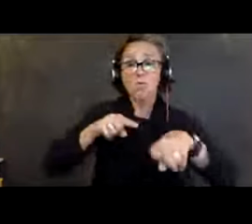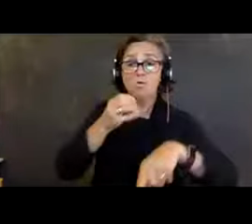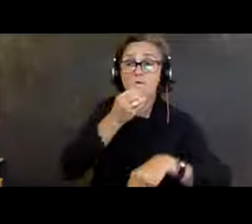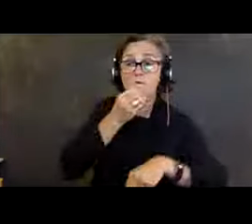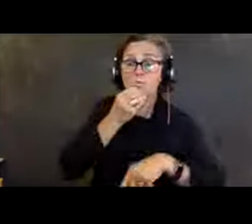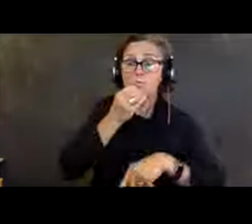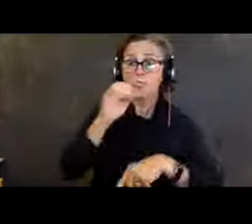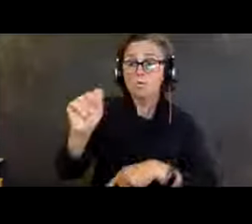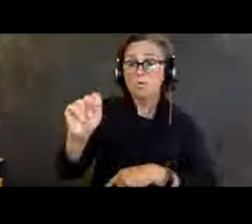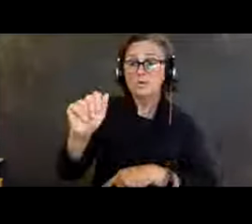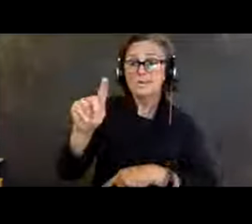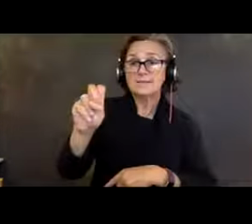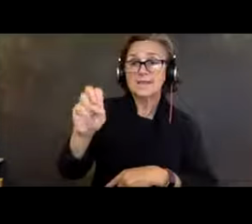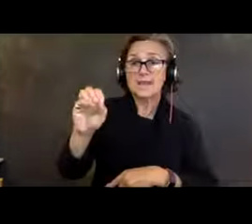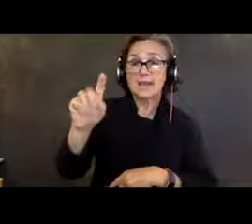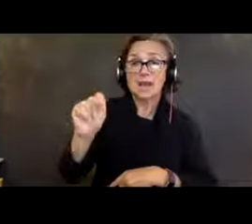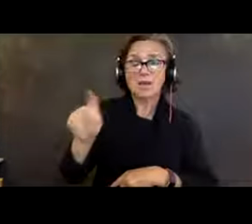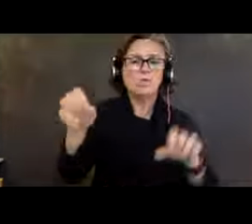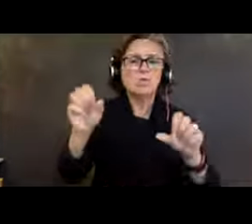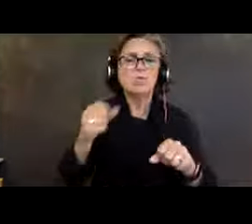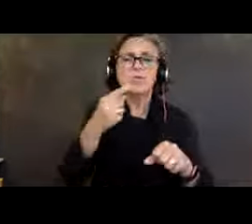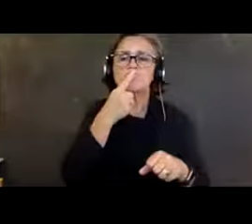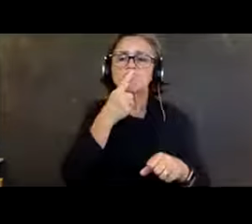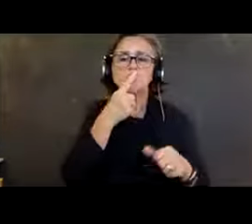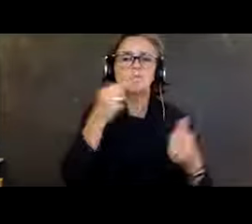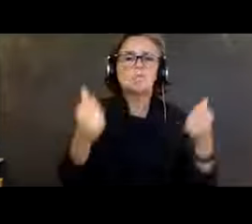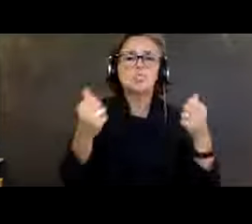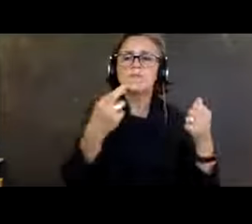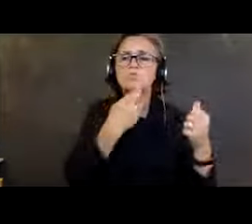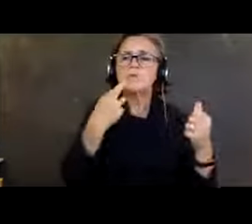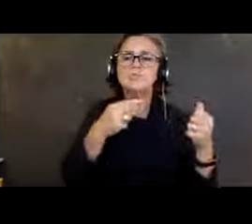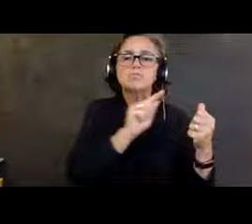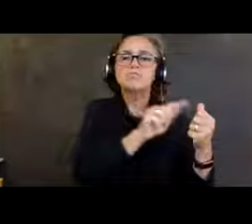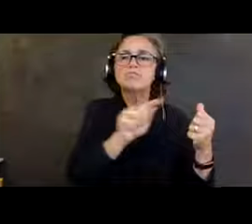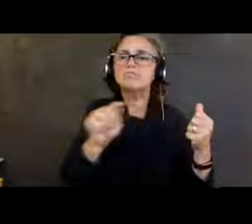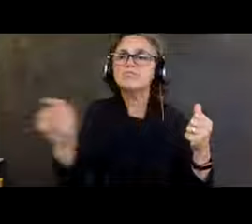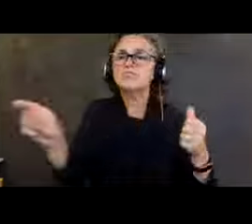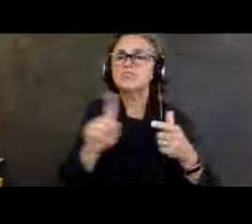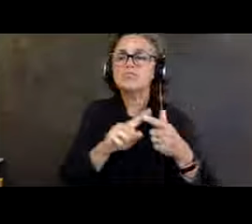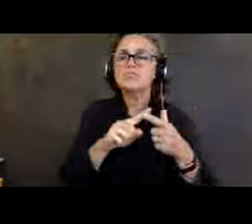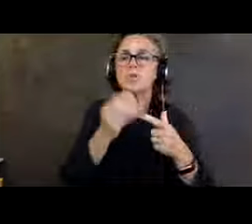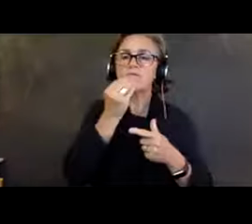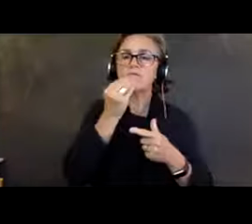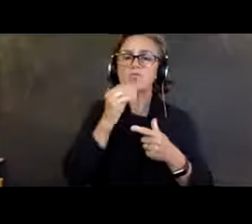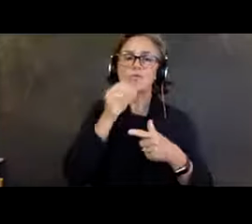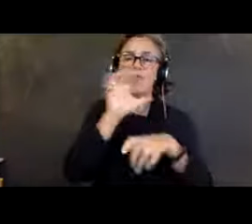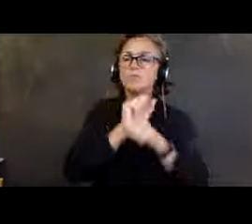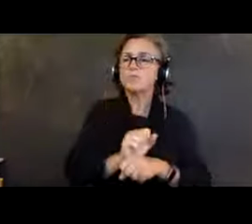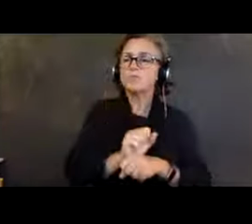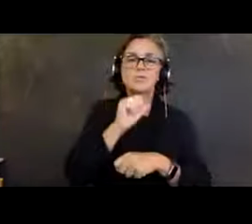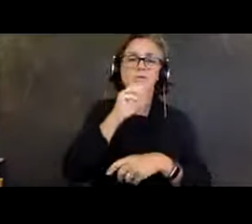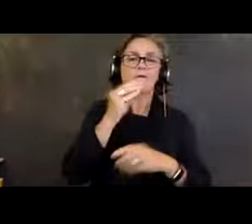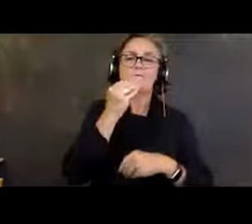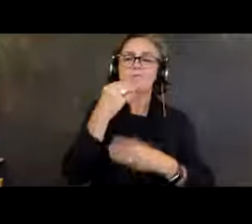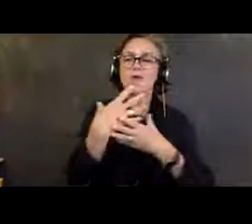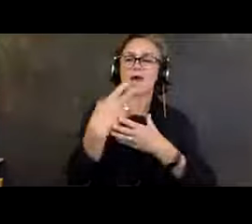maybe trying a different restaurant, different foods that are outside of your cultural, the foods